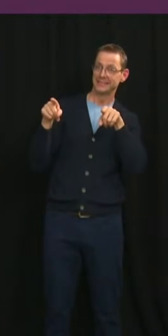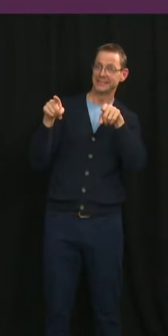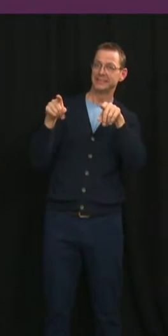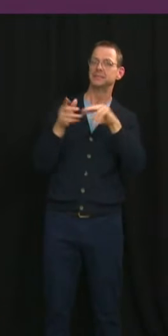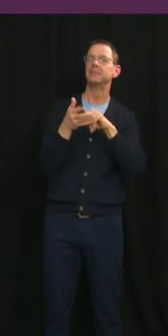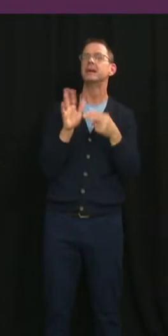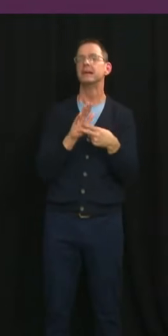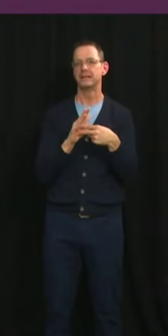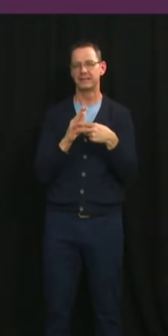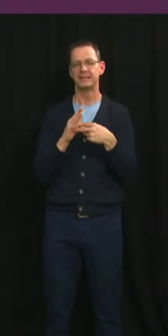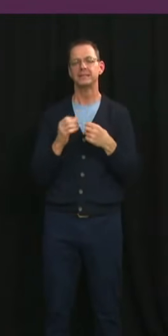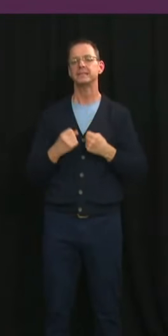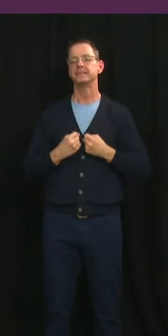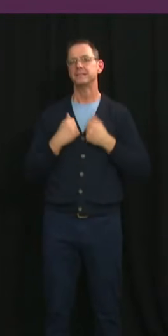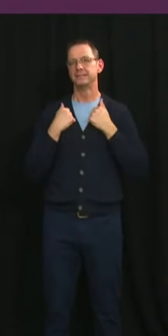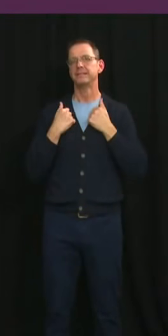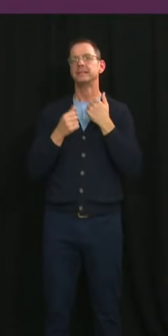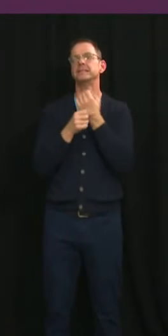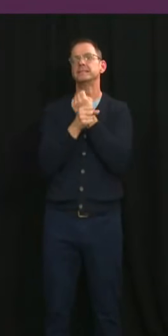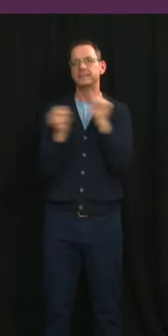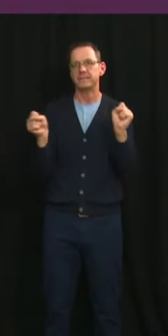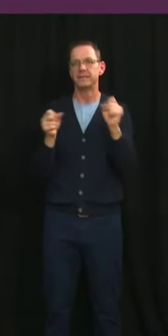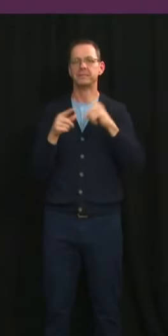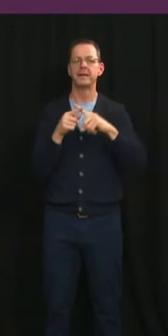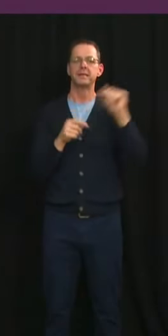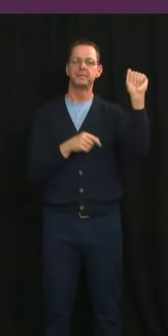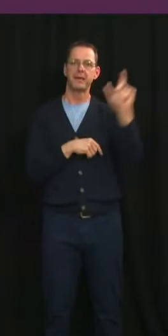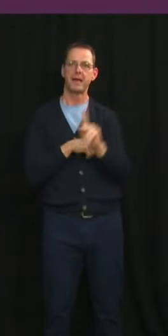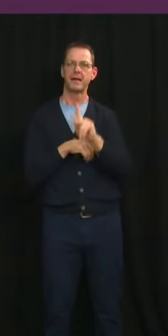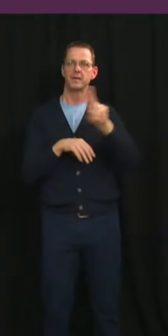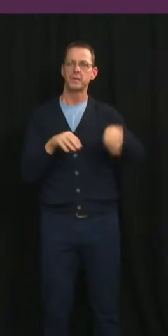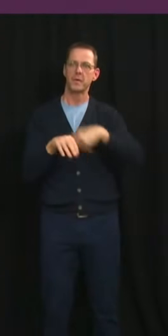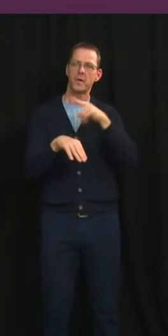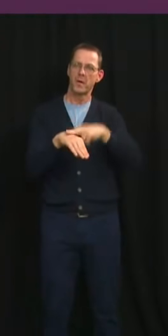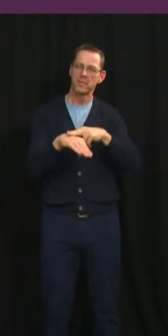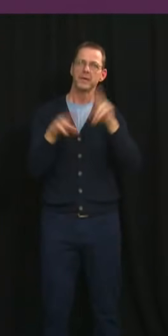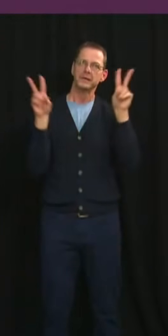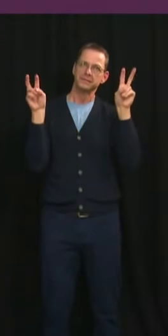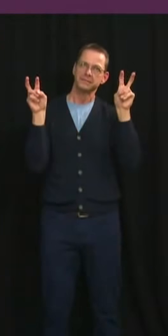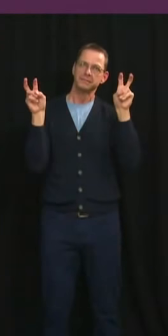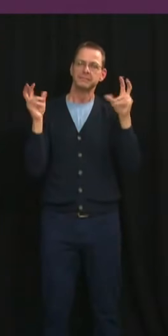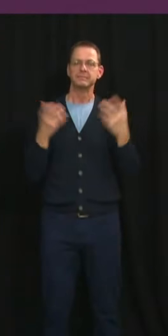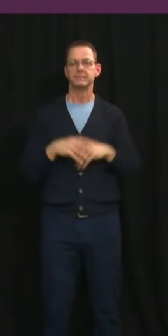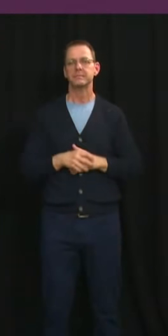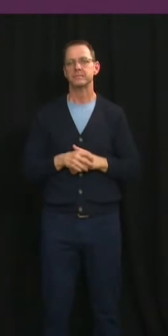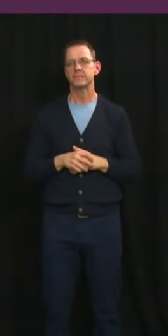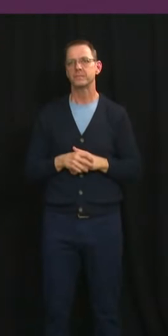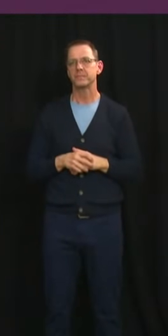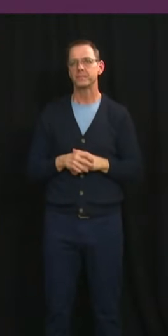possible. If we do not keep cases low now, then it will take longer for us to see the